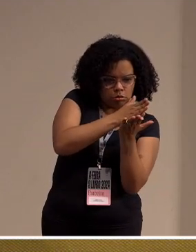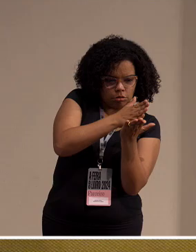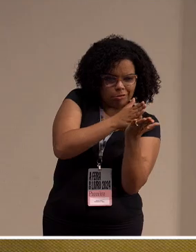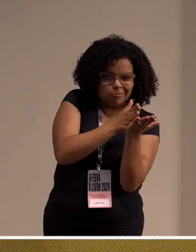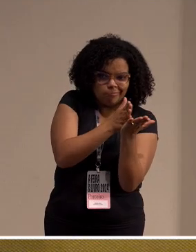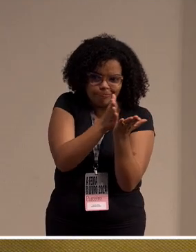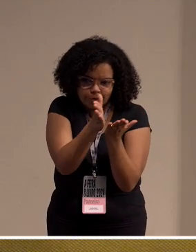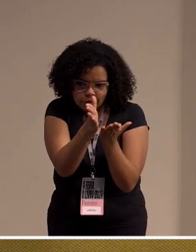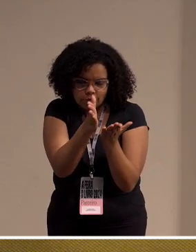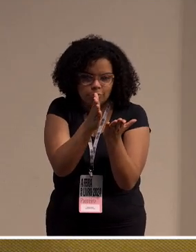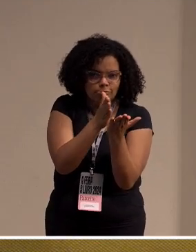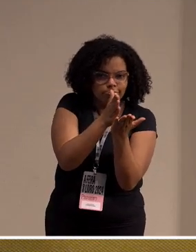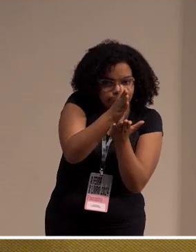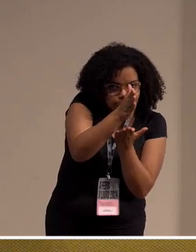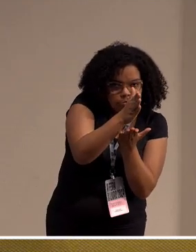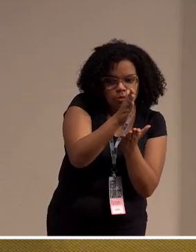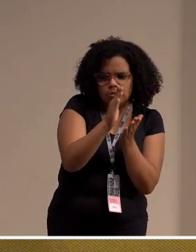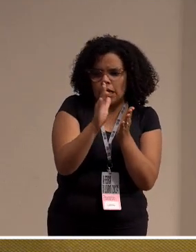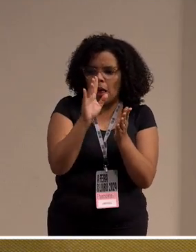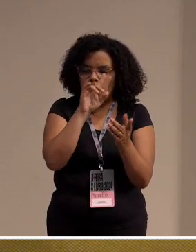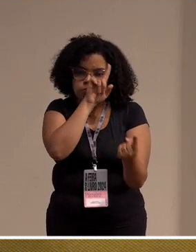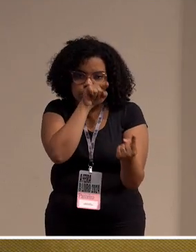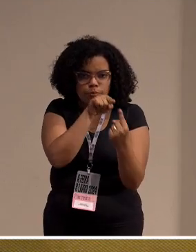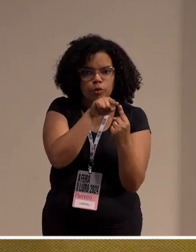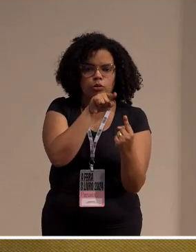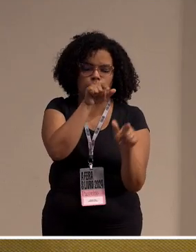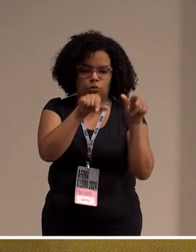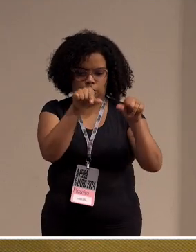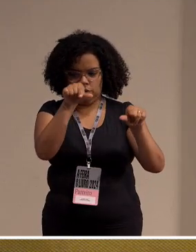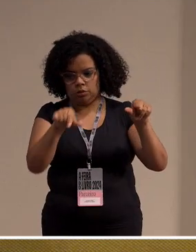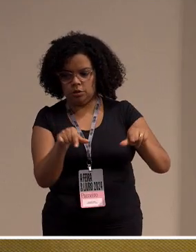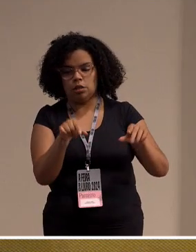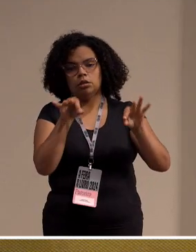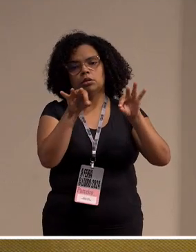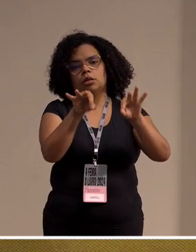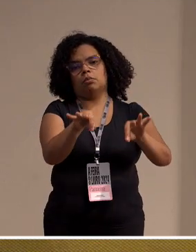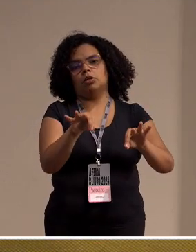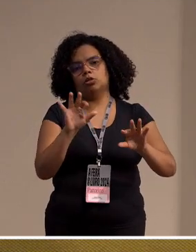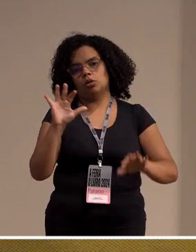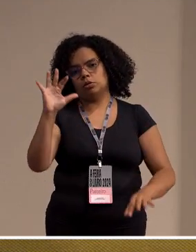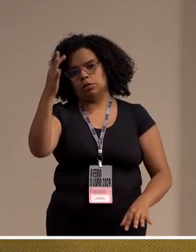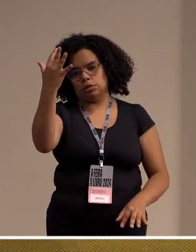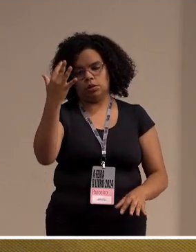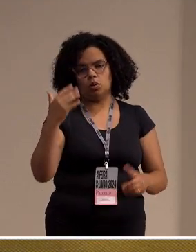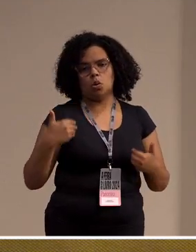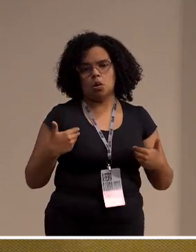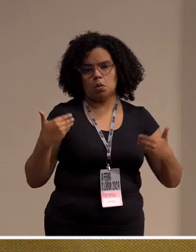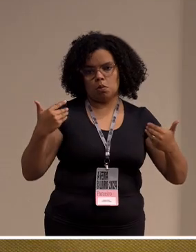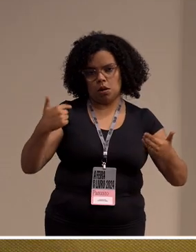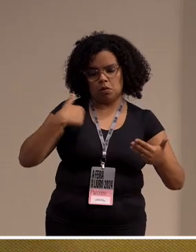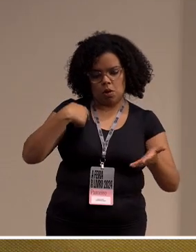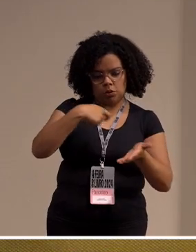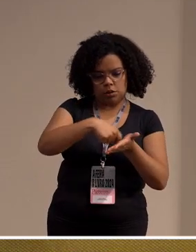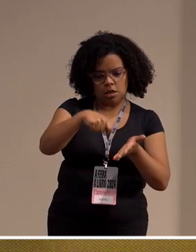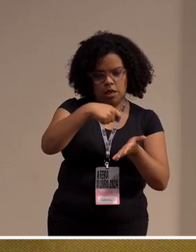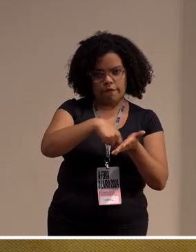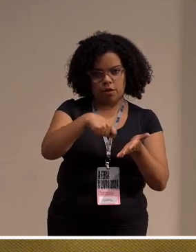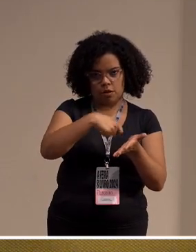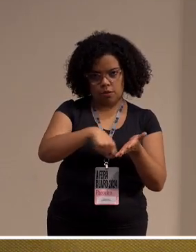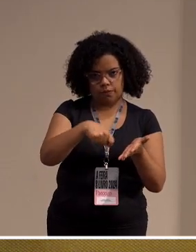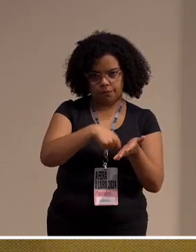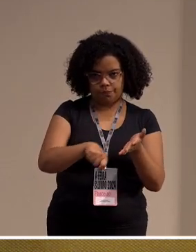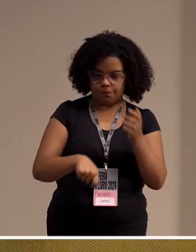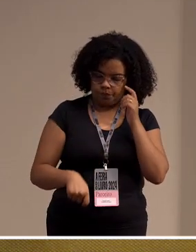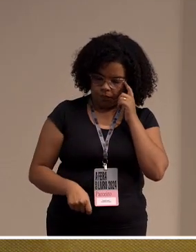That happened to a certain extent when writing Yonder. I had some ideas about where the story was going to go, and for the